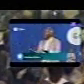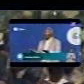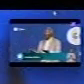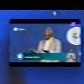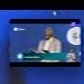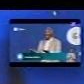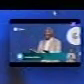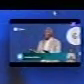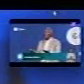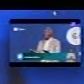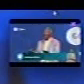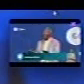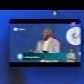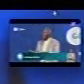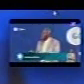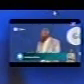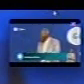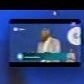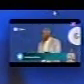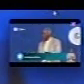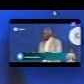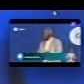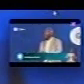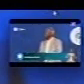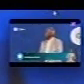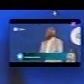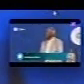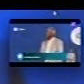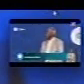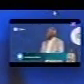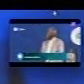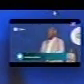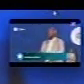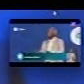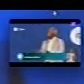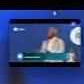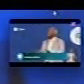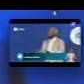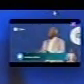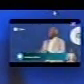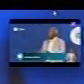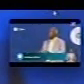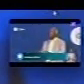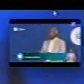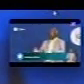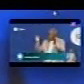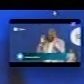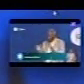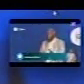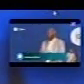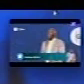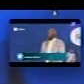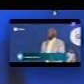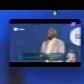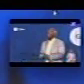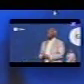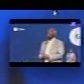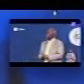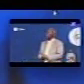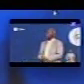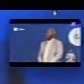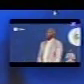homosexuality, lesbianism, men with men walking that which is unseemly, and receiving